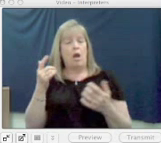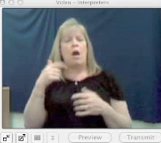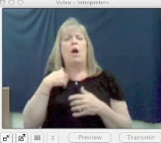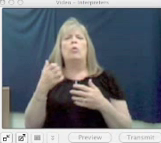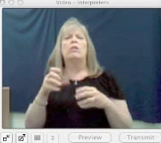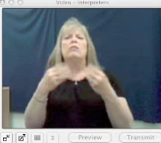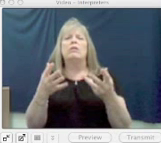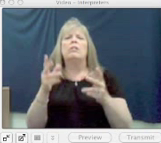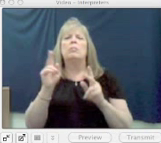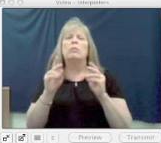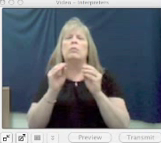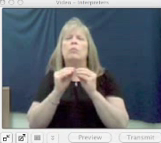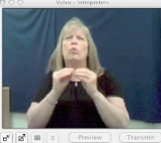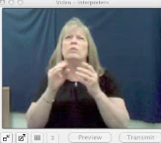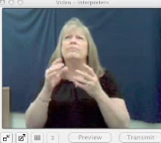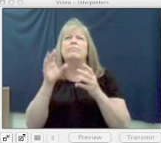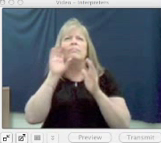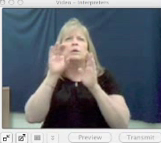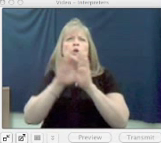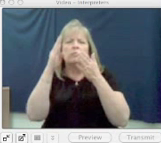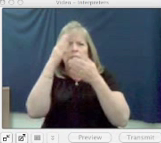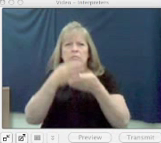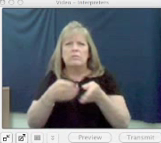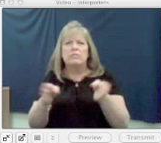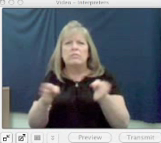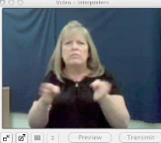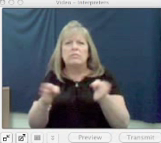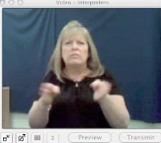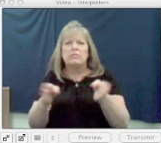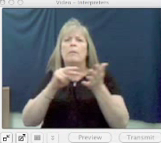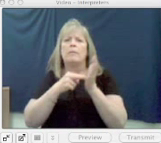a broad overview of demand control schema.